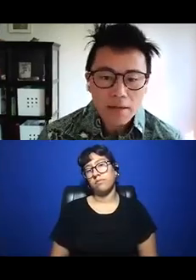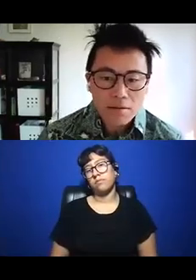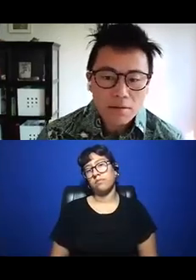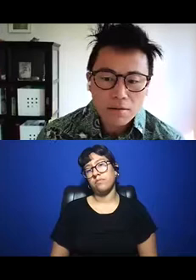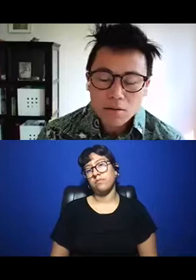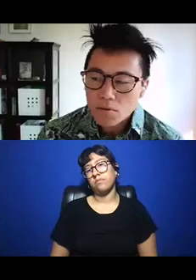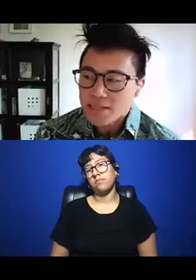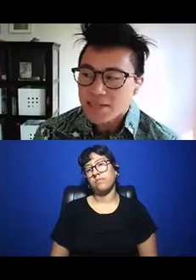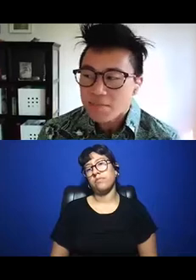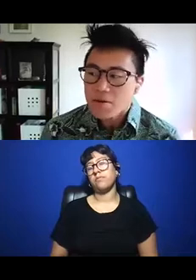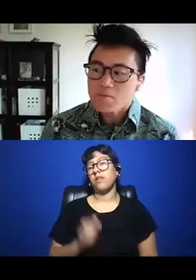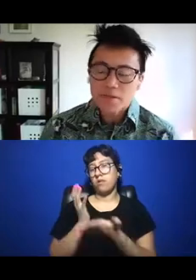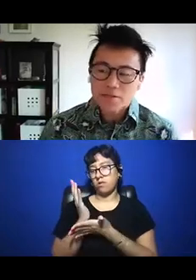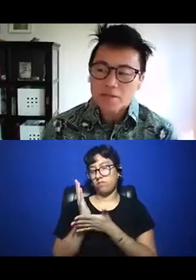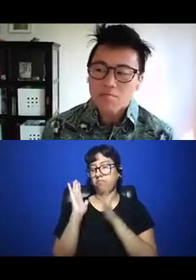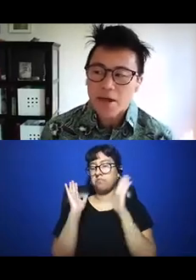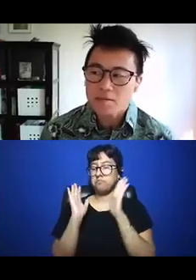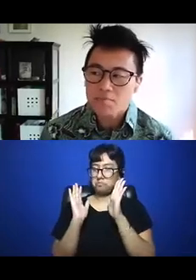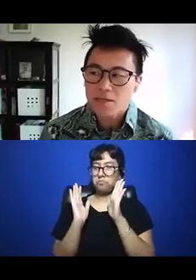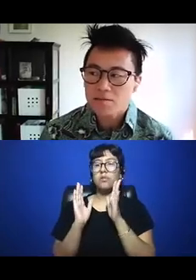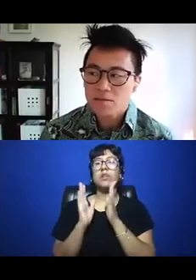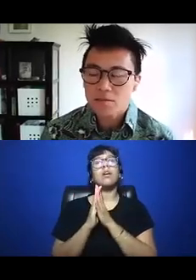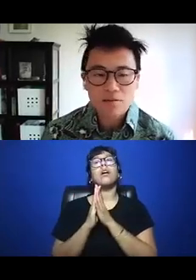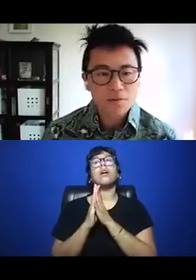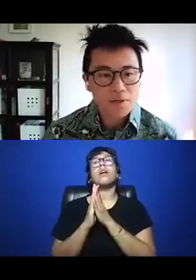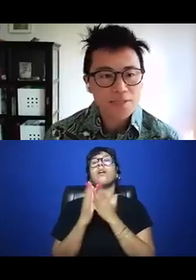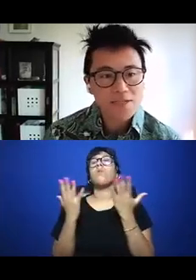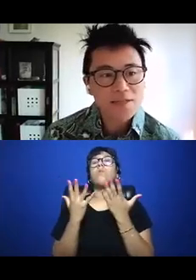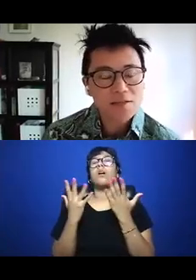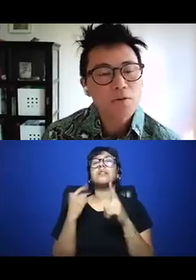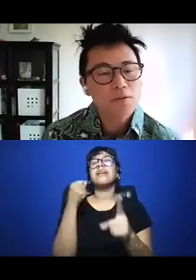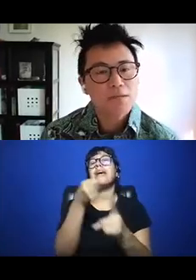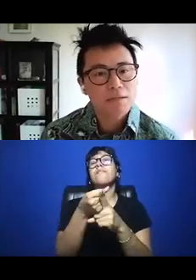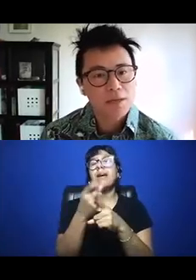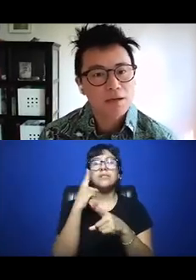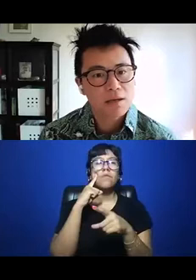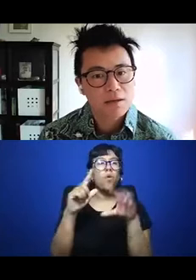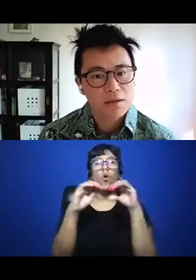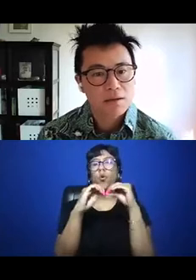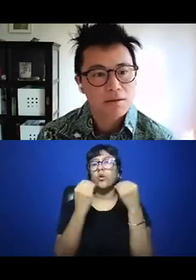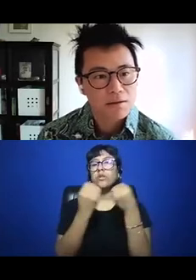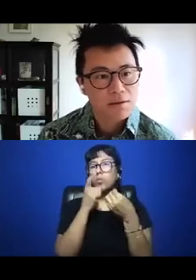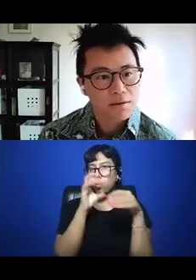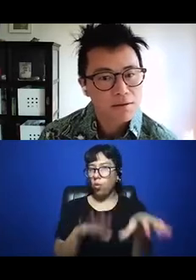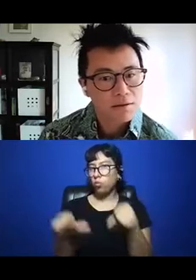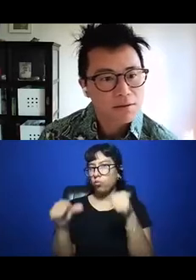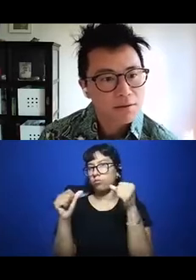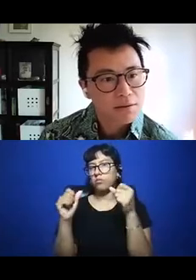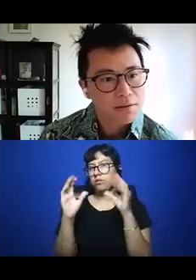All right, let's think about what could the impacts be to the organization that's hosting this meeting.